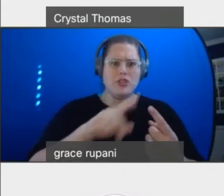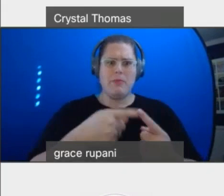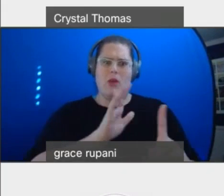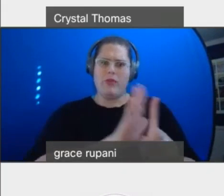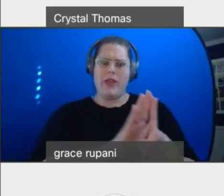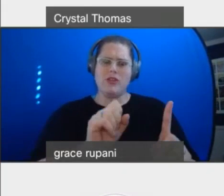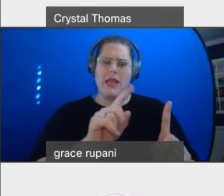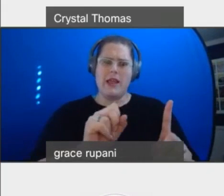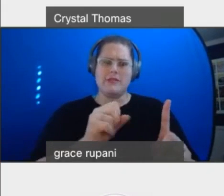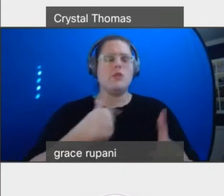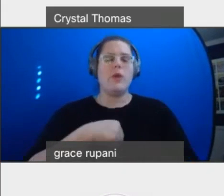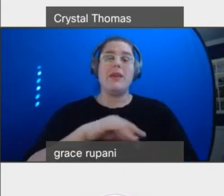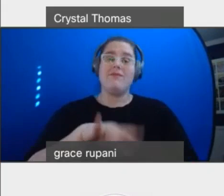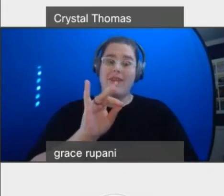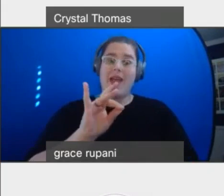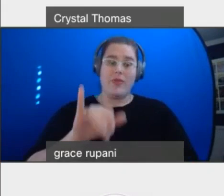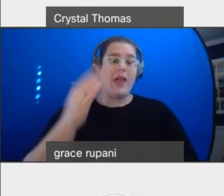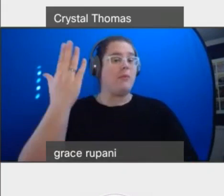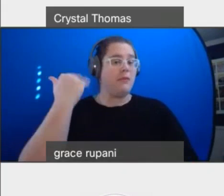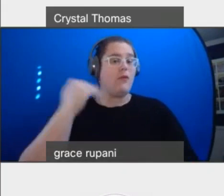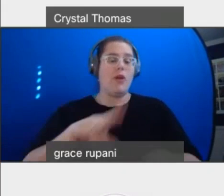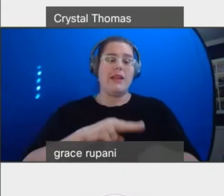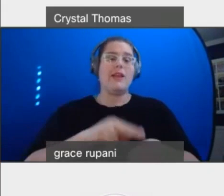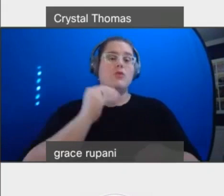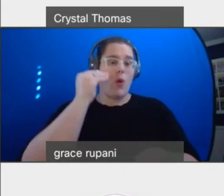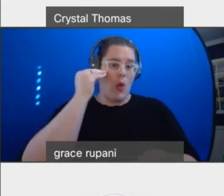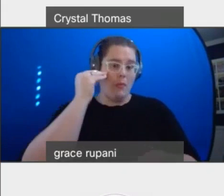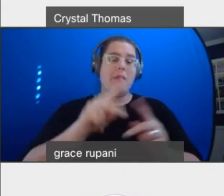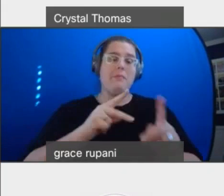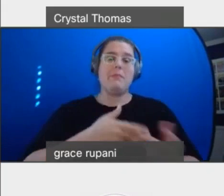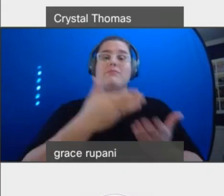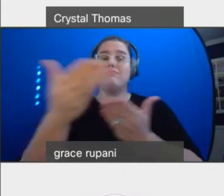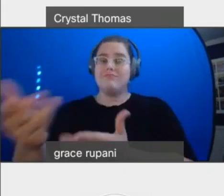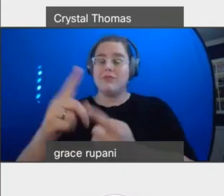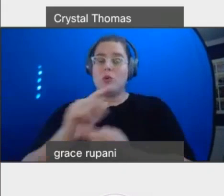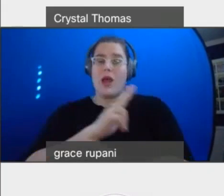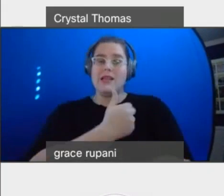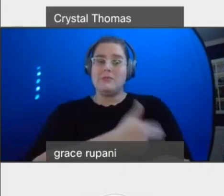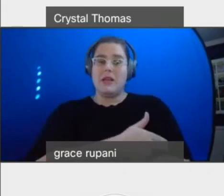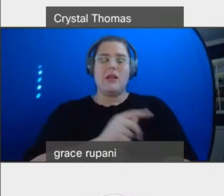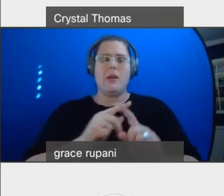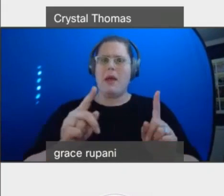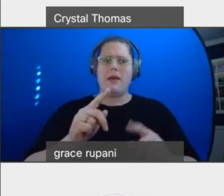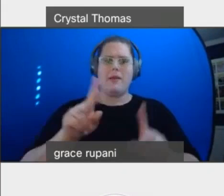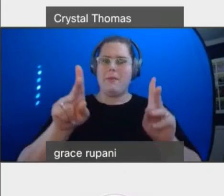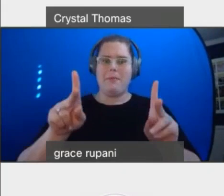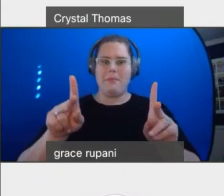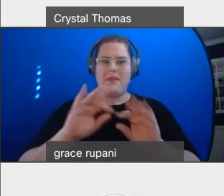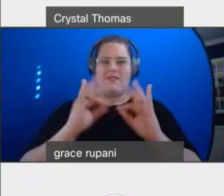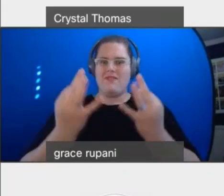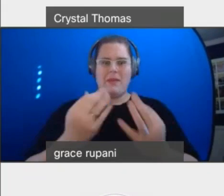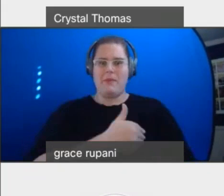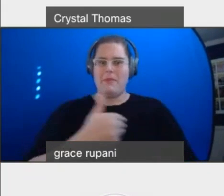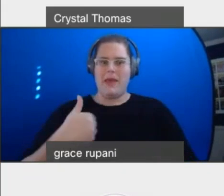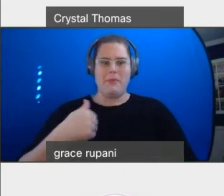people were going to the hospital and the family would not let us know. We did actually have someone who went into